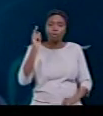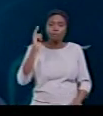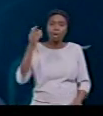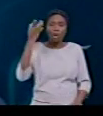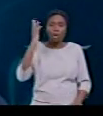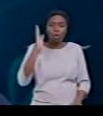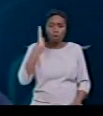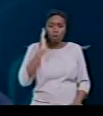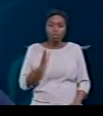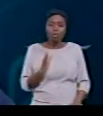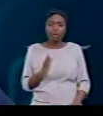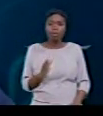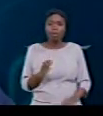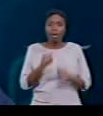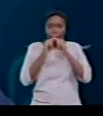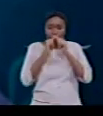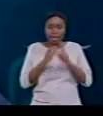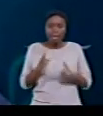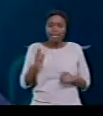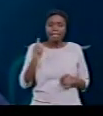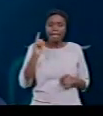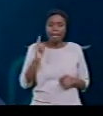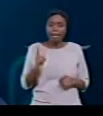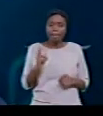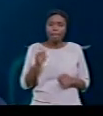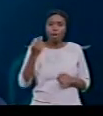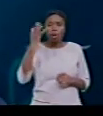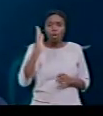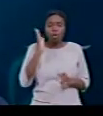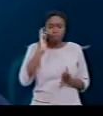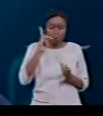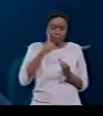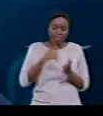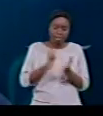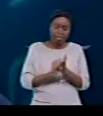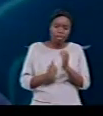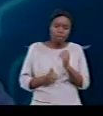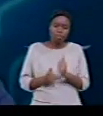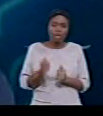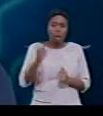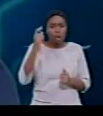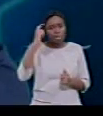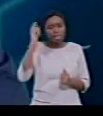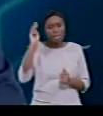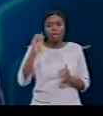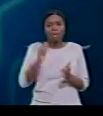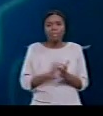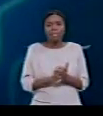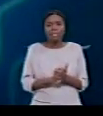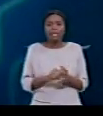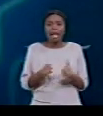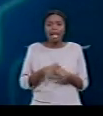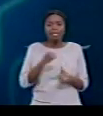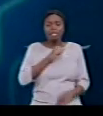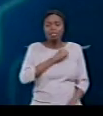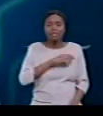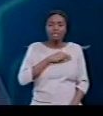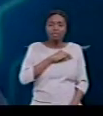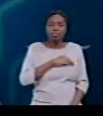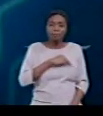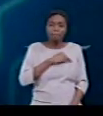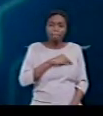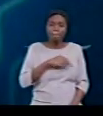strengthen it. That God will perfect that circumstance. That his ministry,